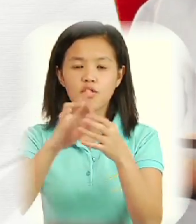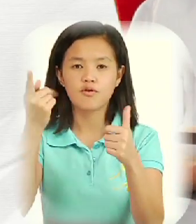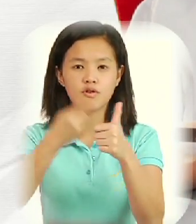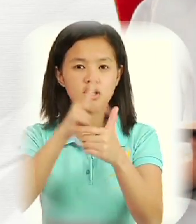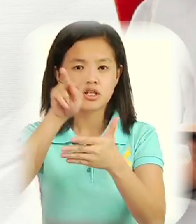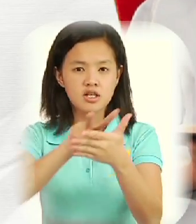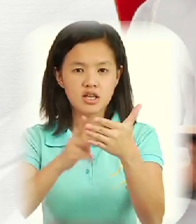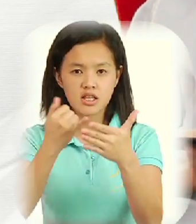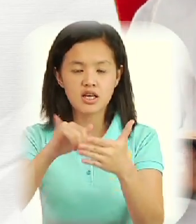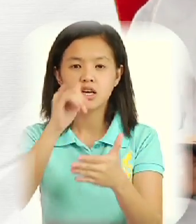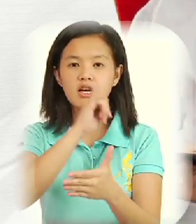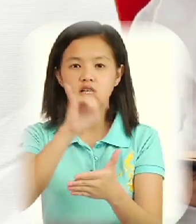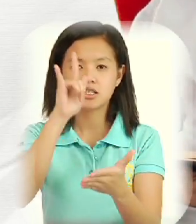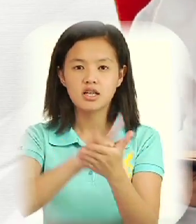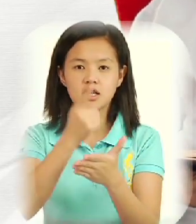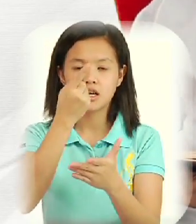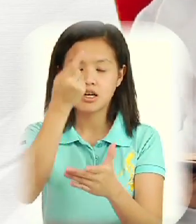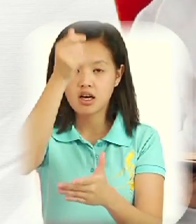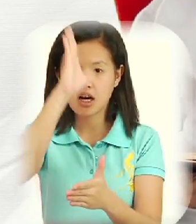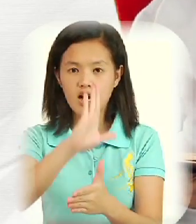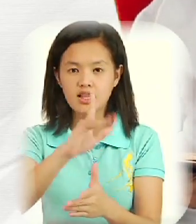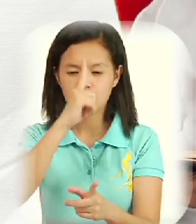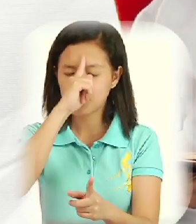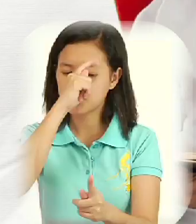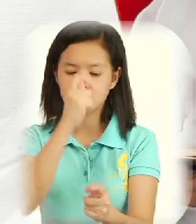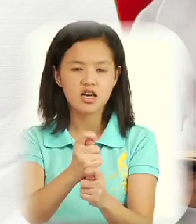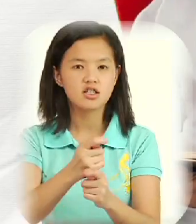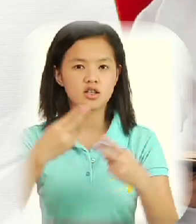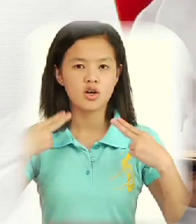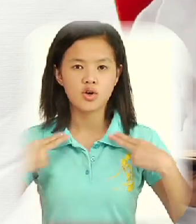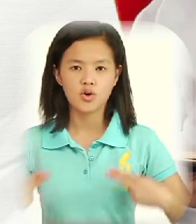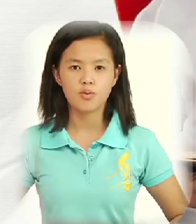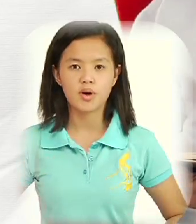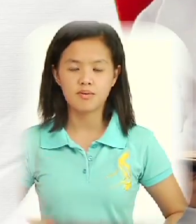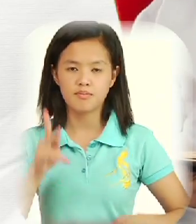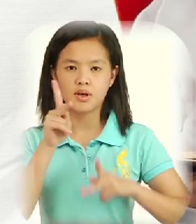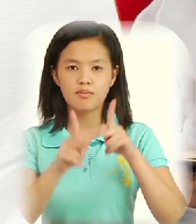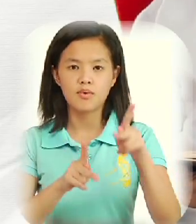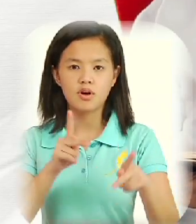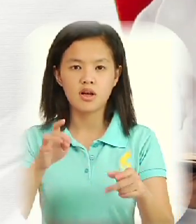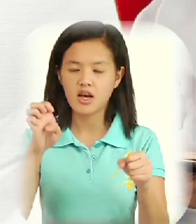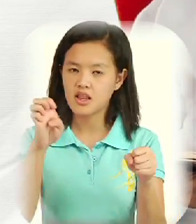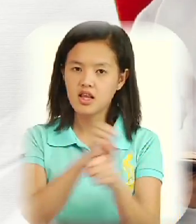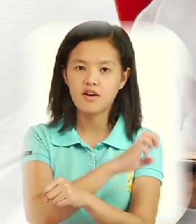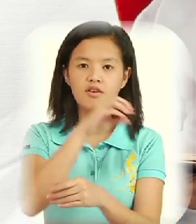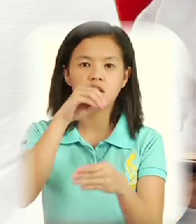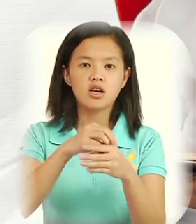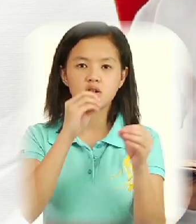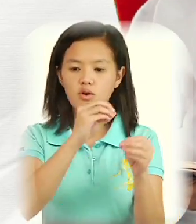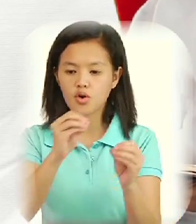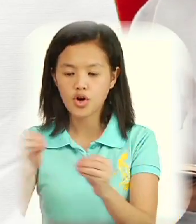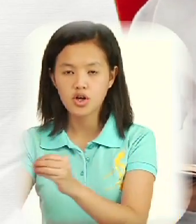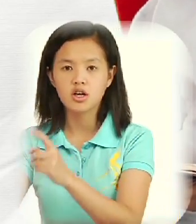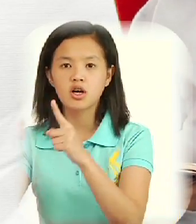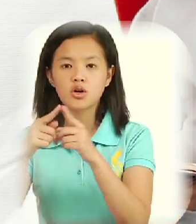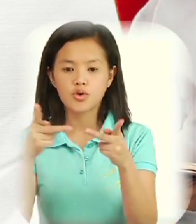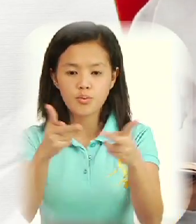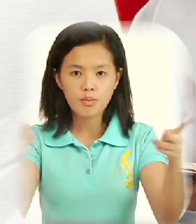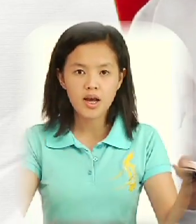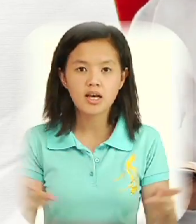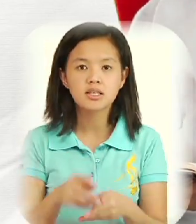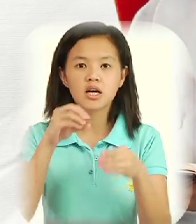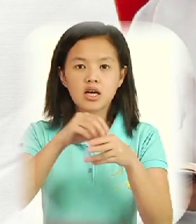reading is that God trusts human beings enough in order to place